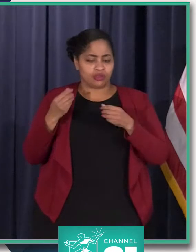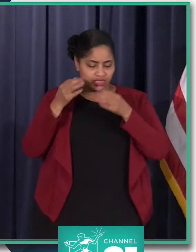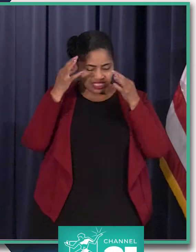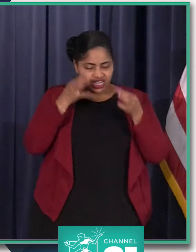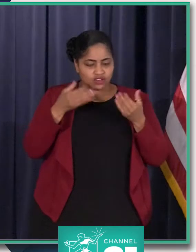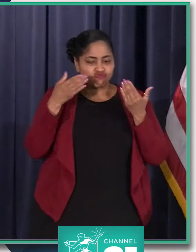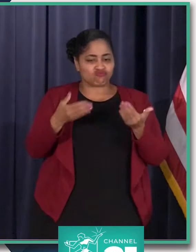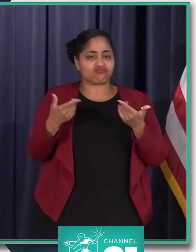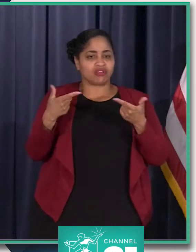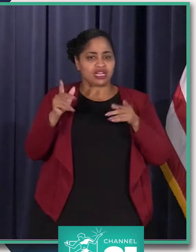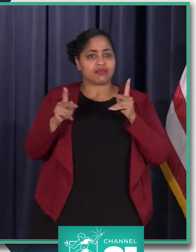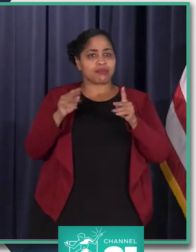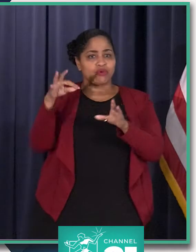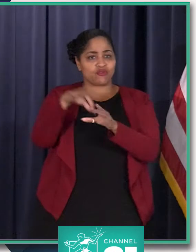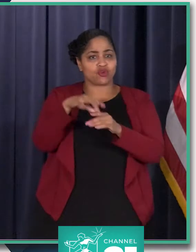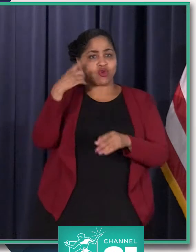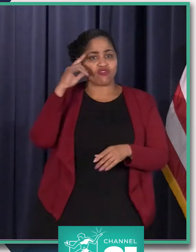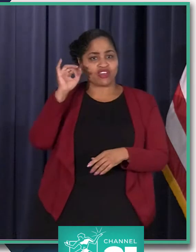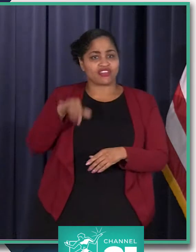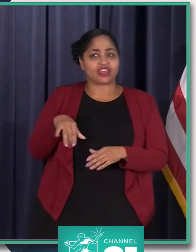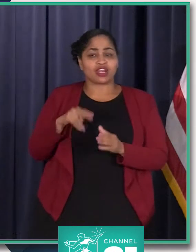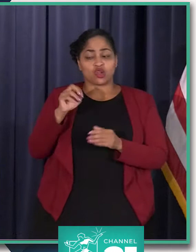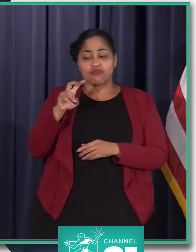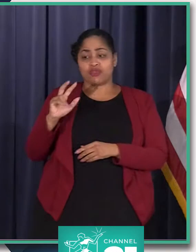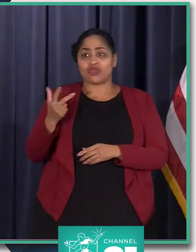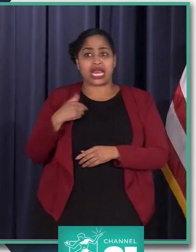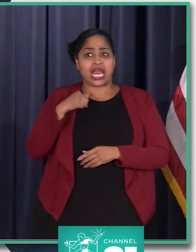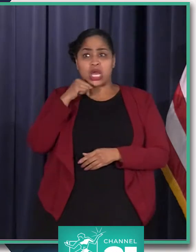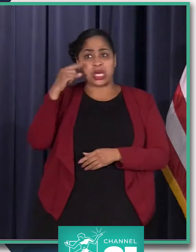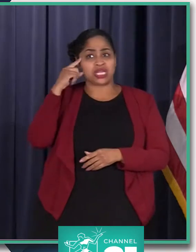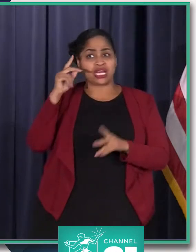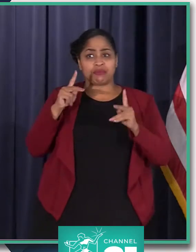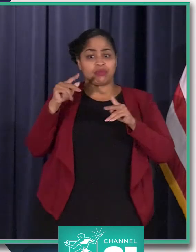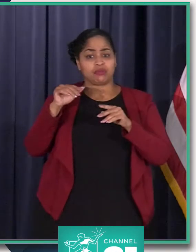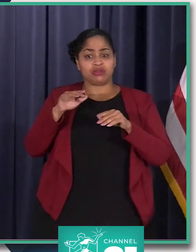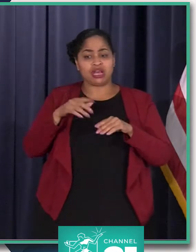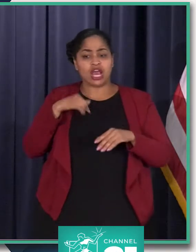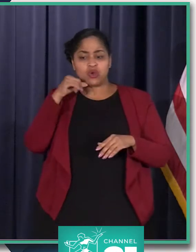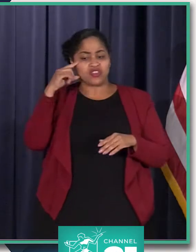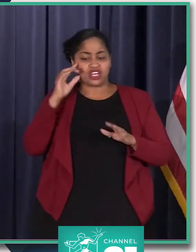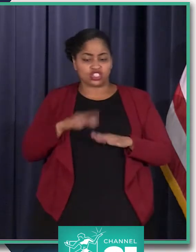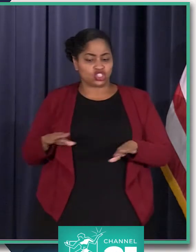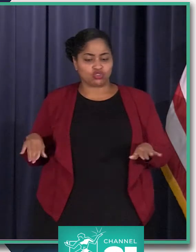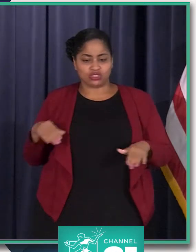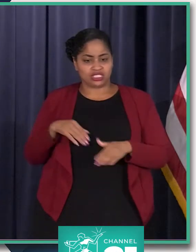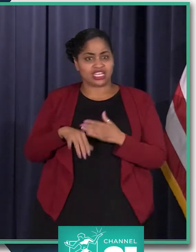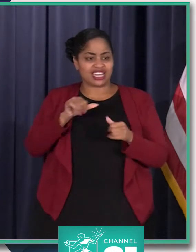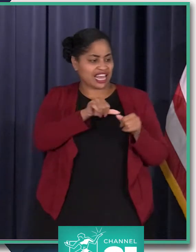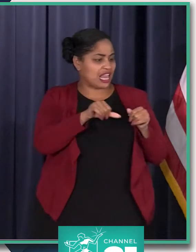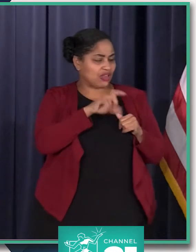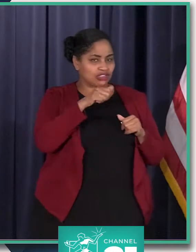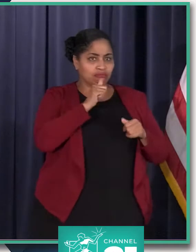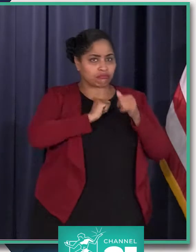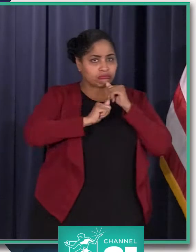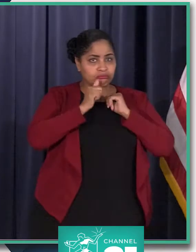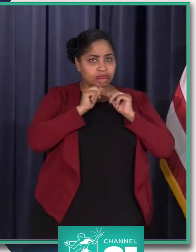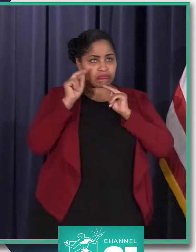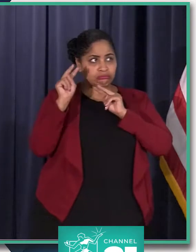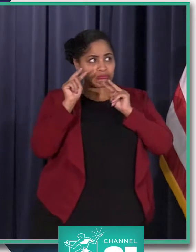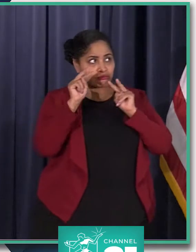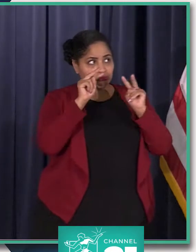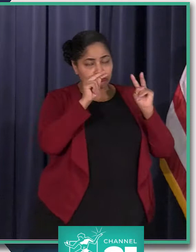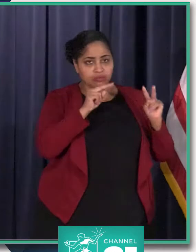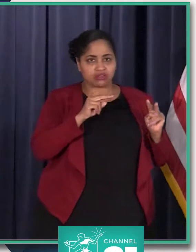on November 3rd, because I don't believe that children in District 7 should keep having to live in these